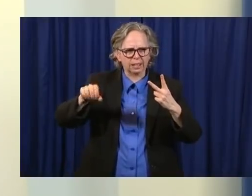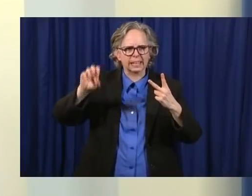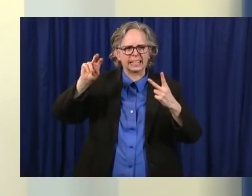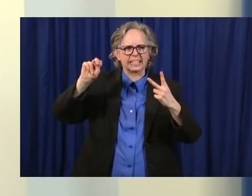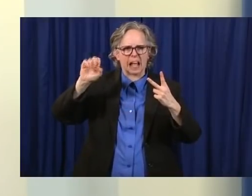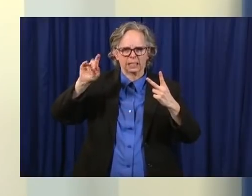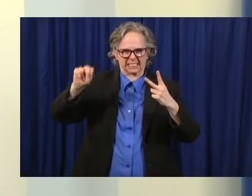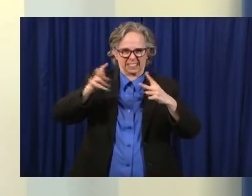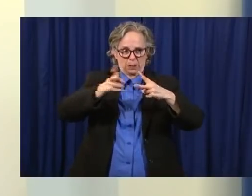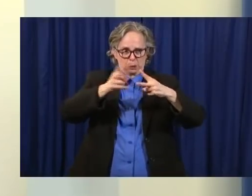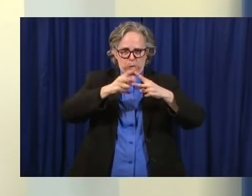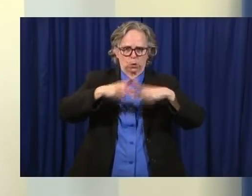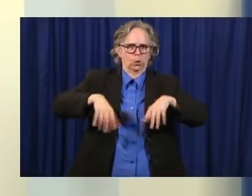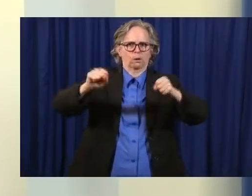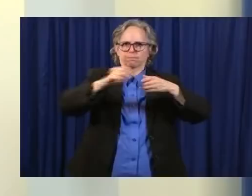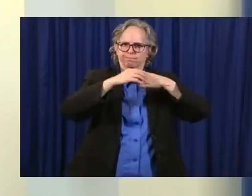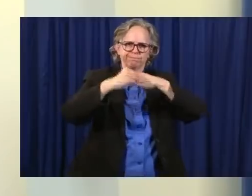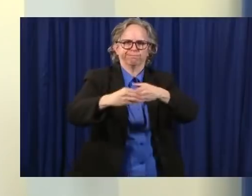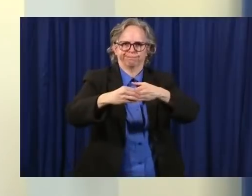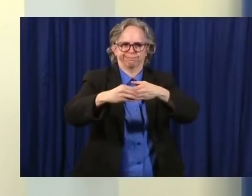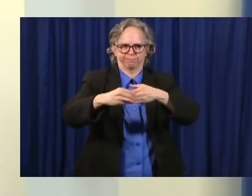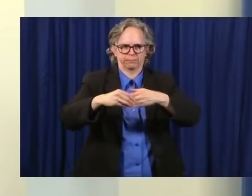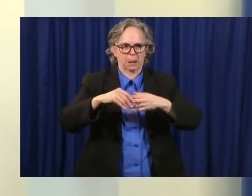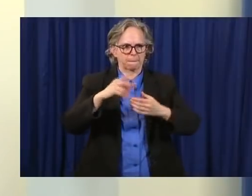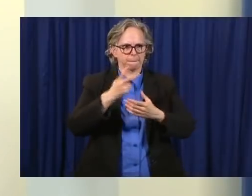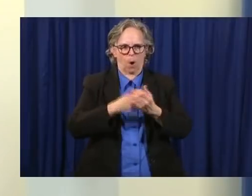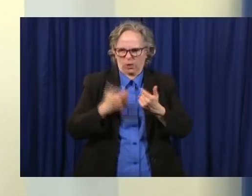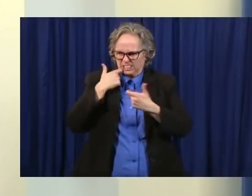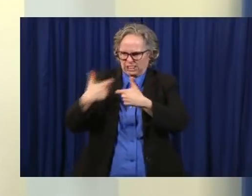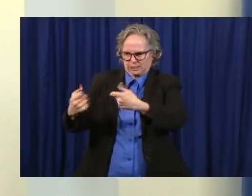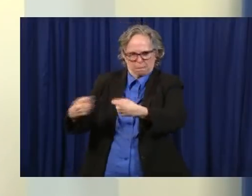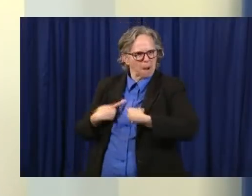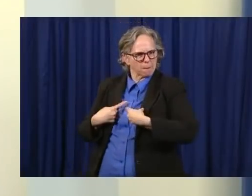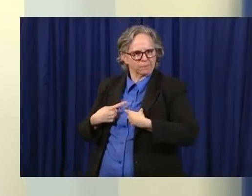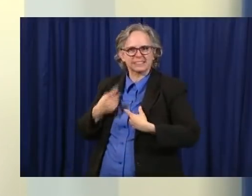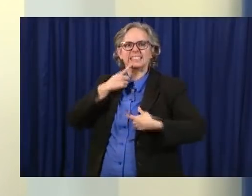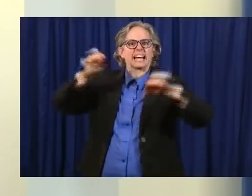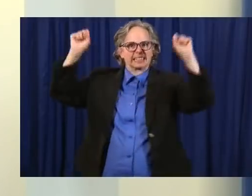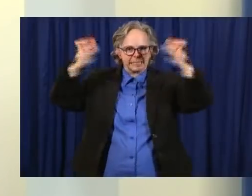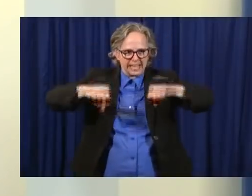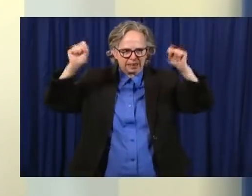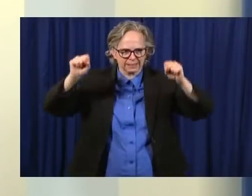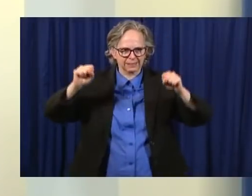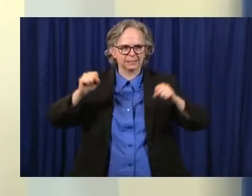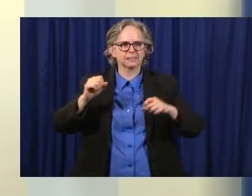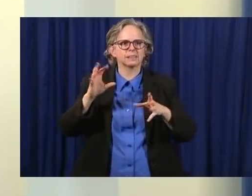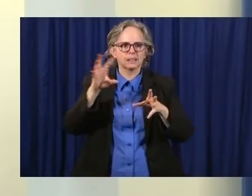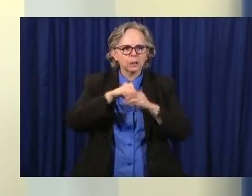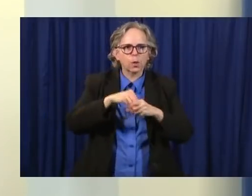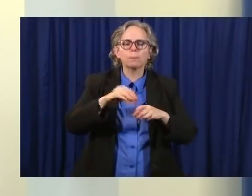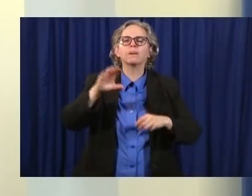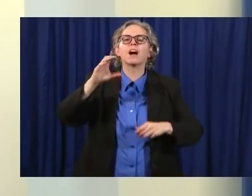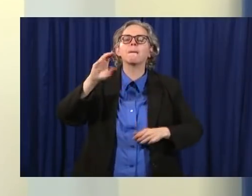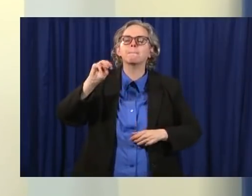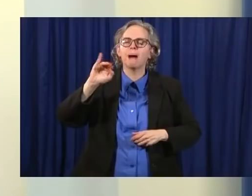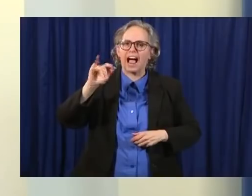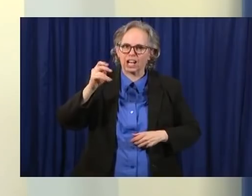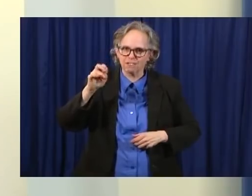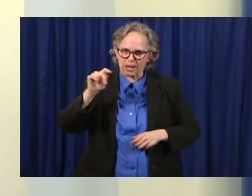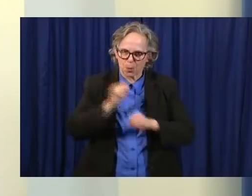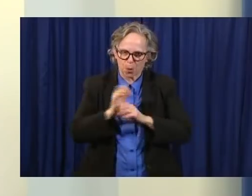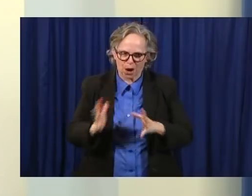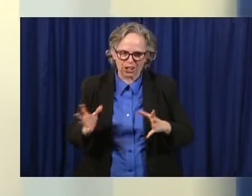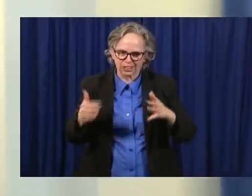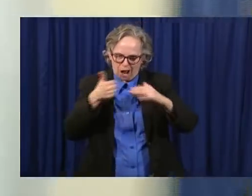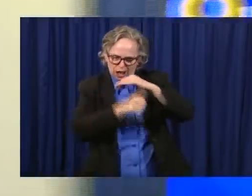know that it is migrant workers are in a part of the group and the work they're doing, and I believe they're presenting to you very soon. So